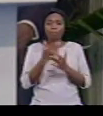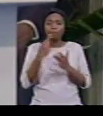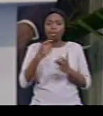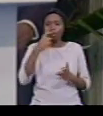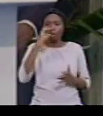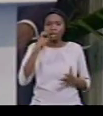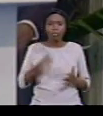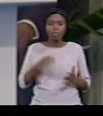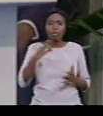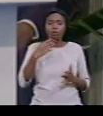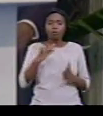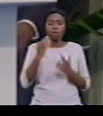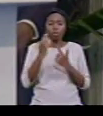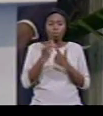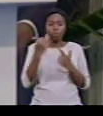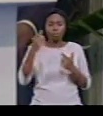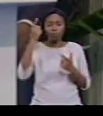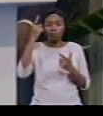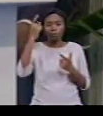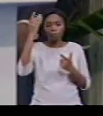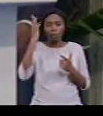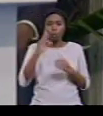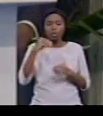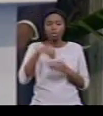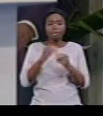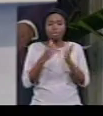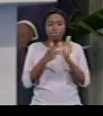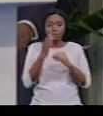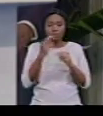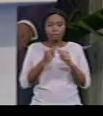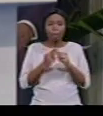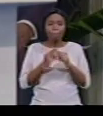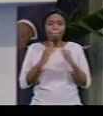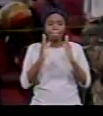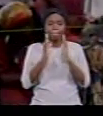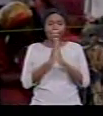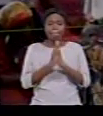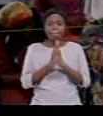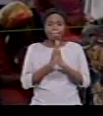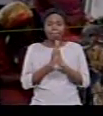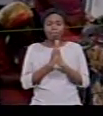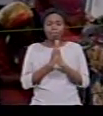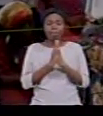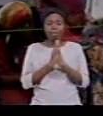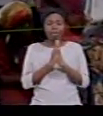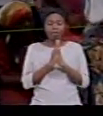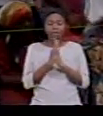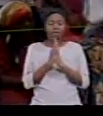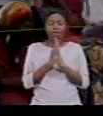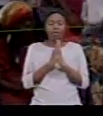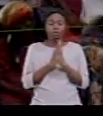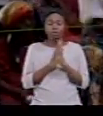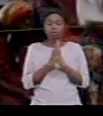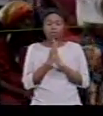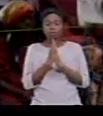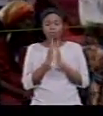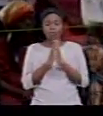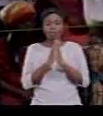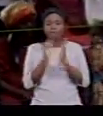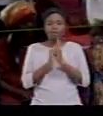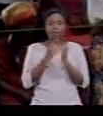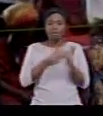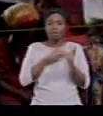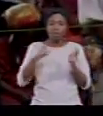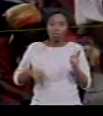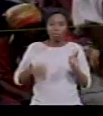in Jesus' name. Open your mouth and call upon the name of the Lord. That the Lord will be with his mouth.